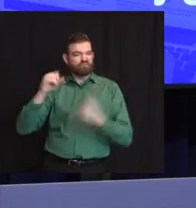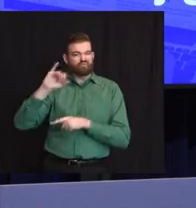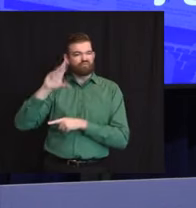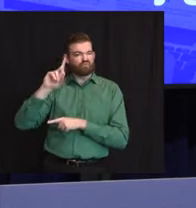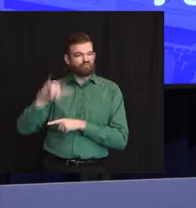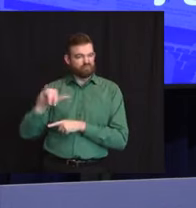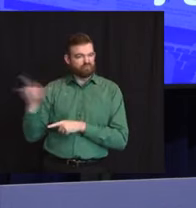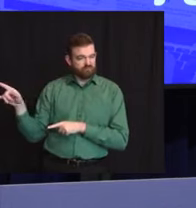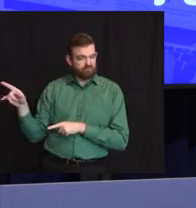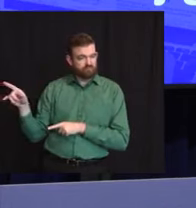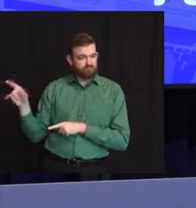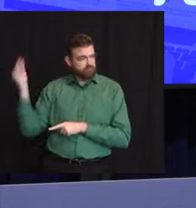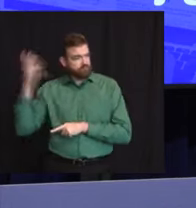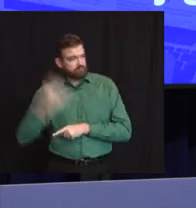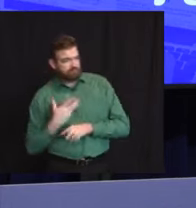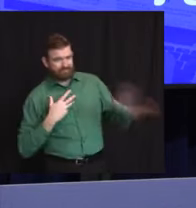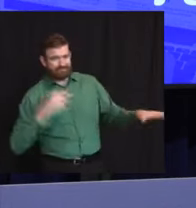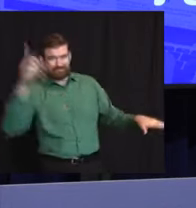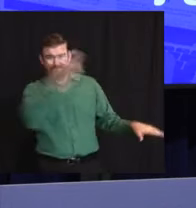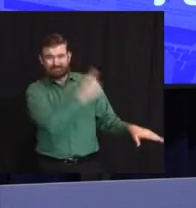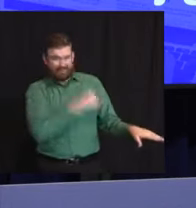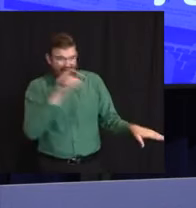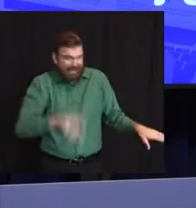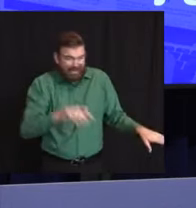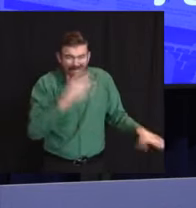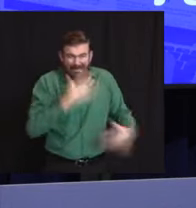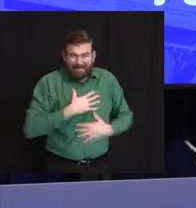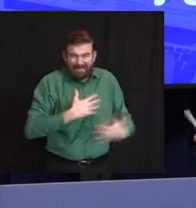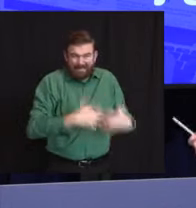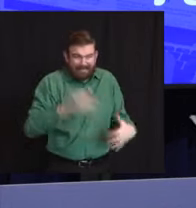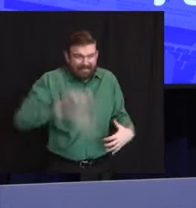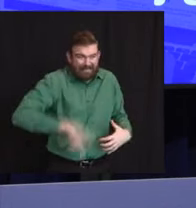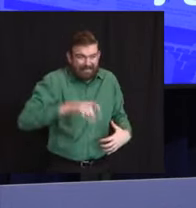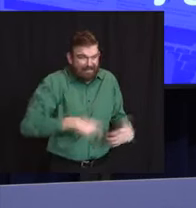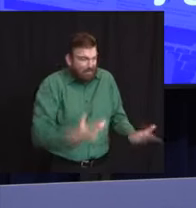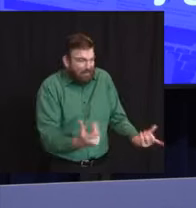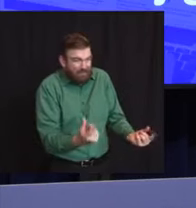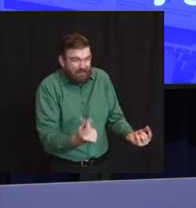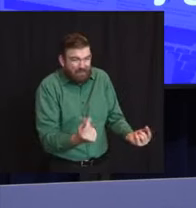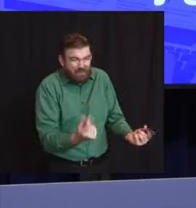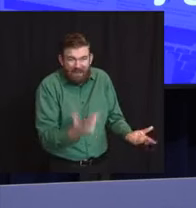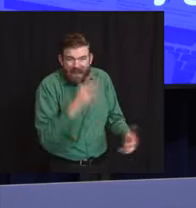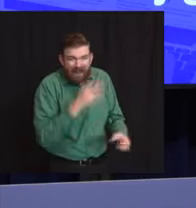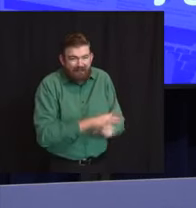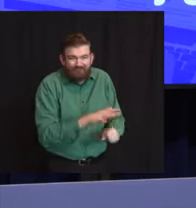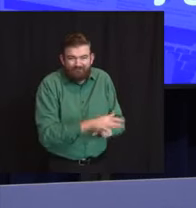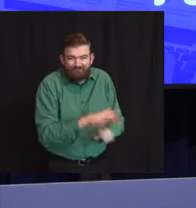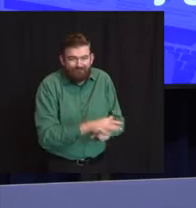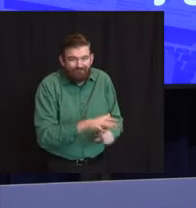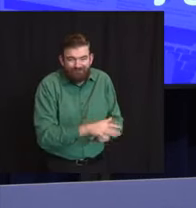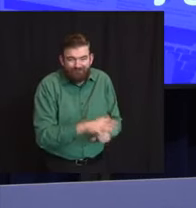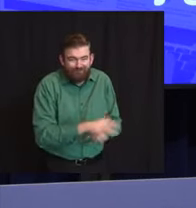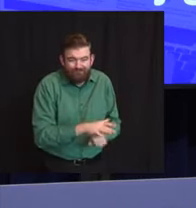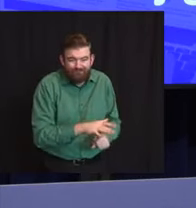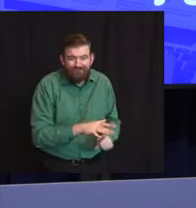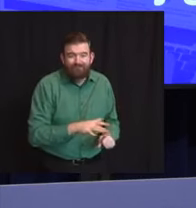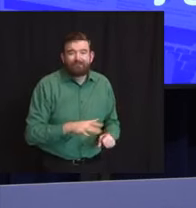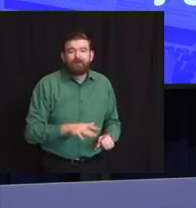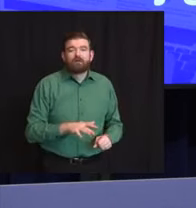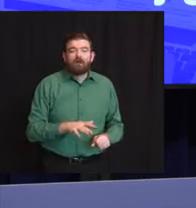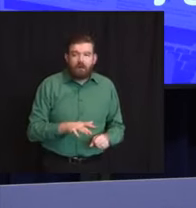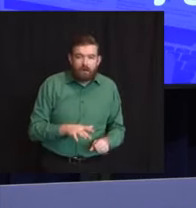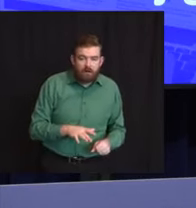of ventilators and specifically asked for non-invasive ventilators. The ones that you referenced yesterday, Governor, the 500, were